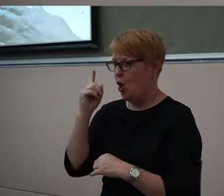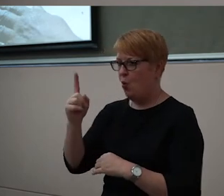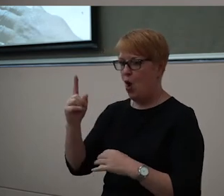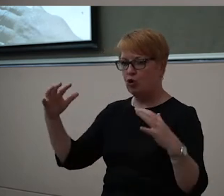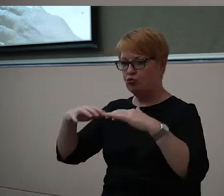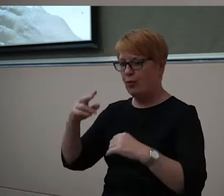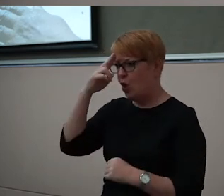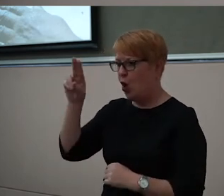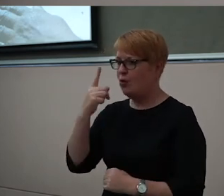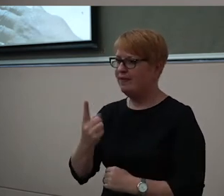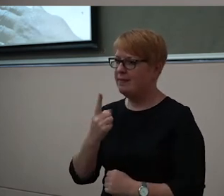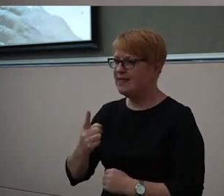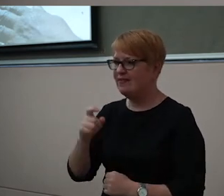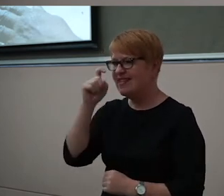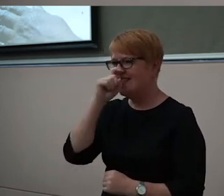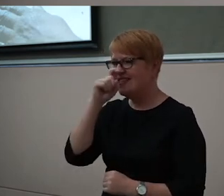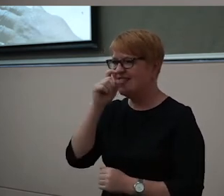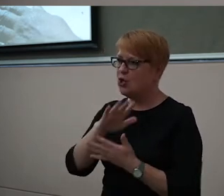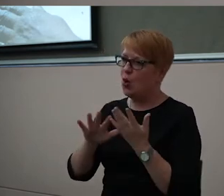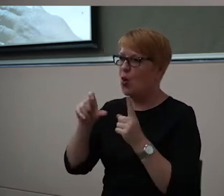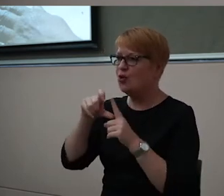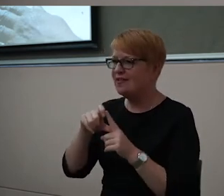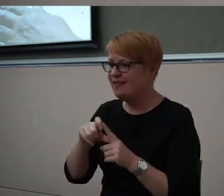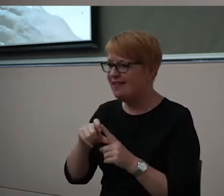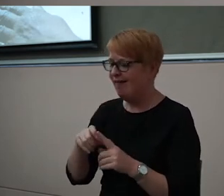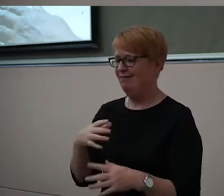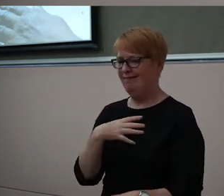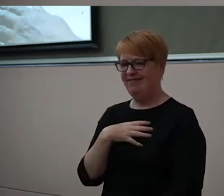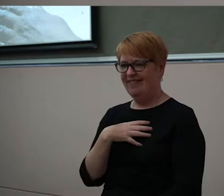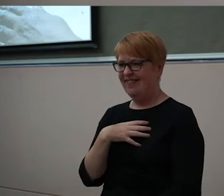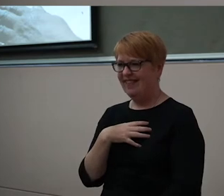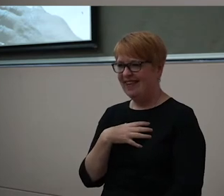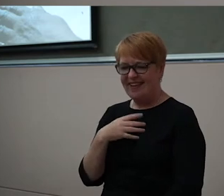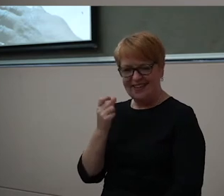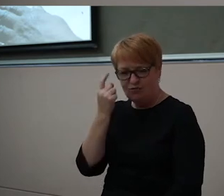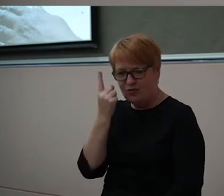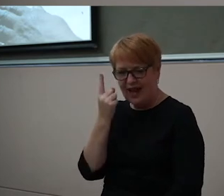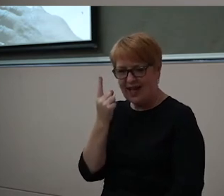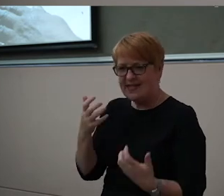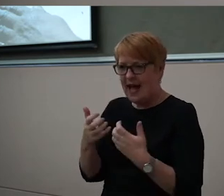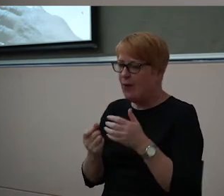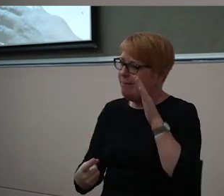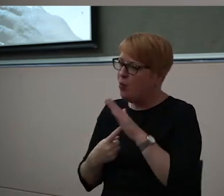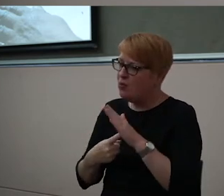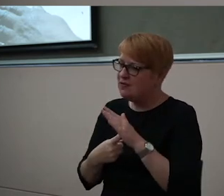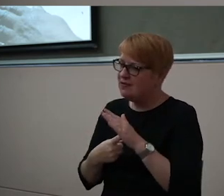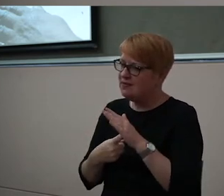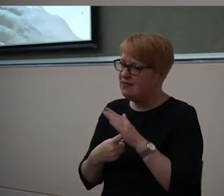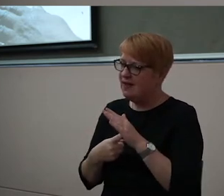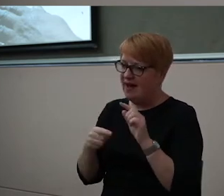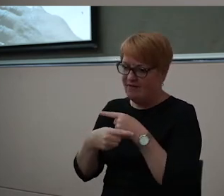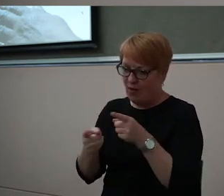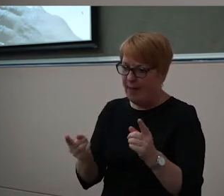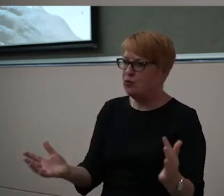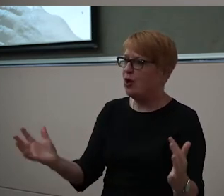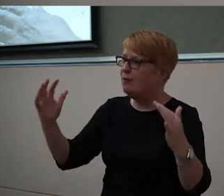and that was enough, right? And I'm digressing a little bit, but Lisa would check in